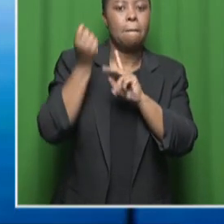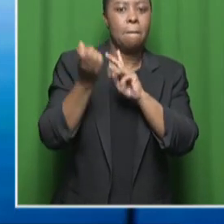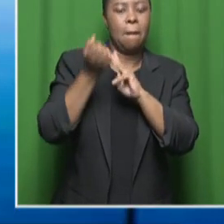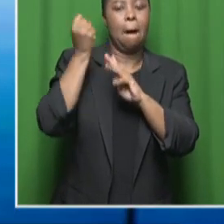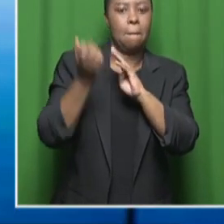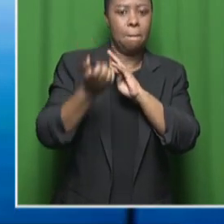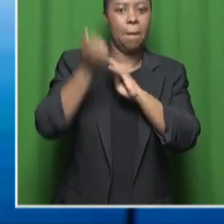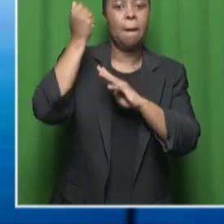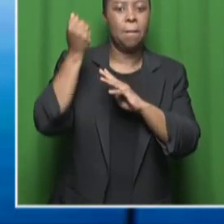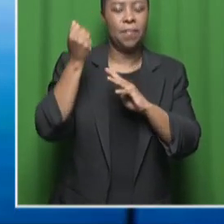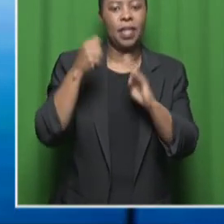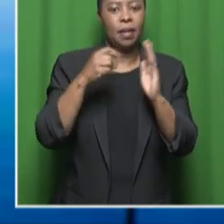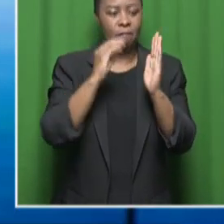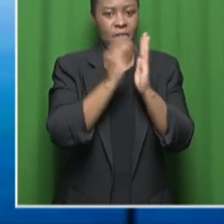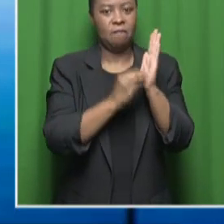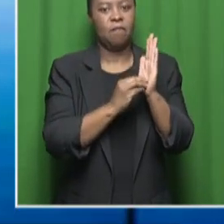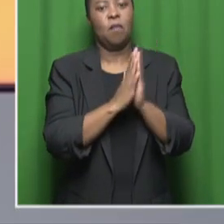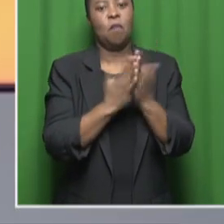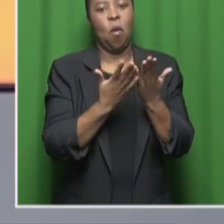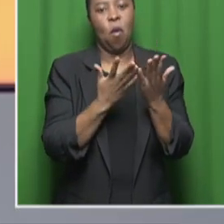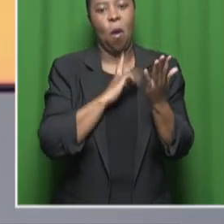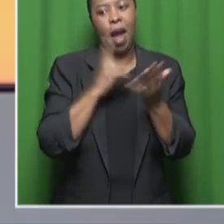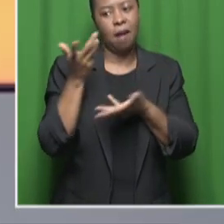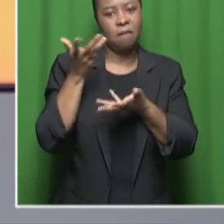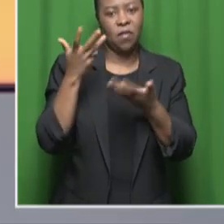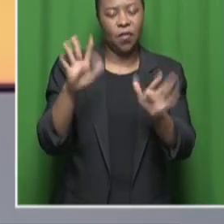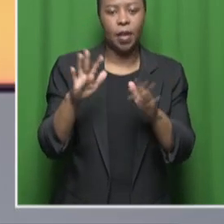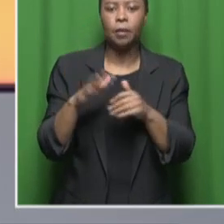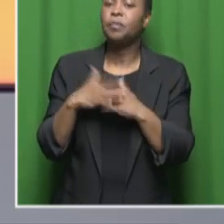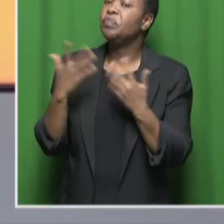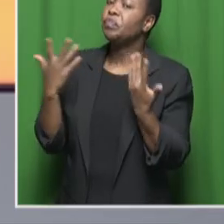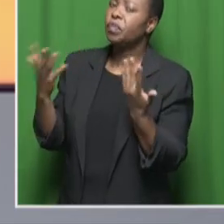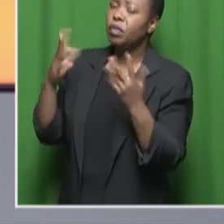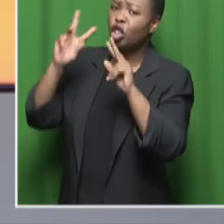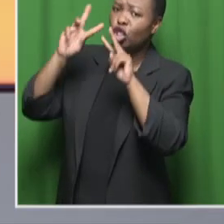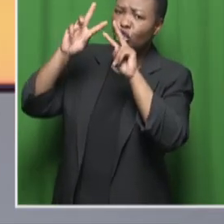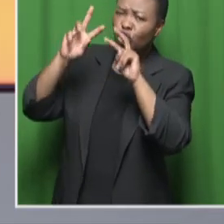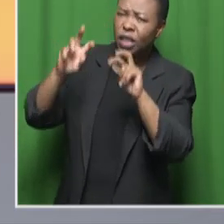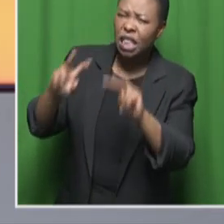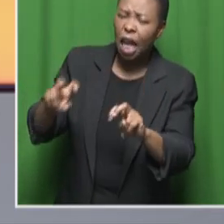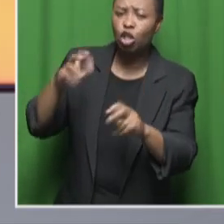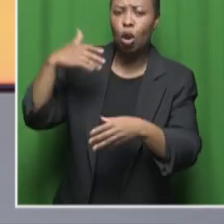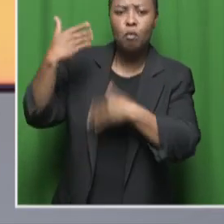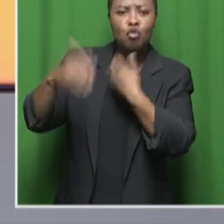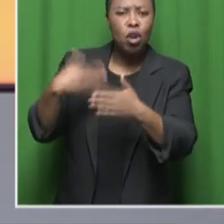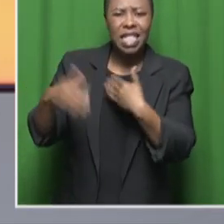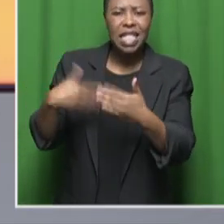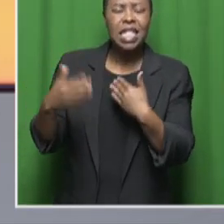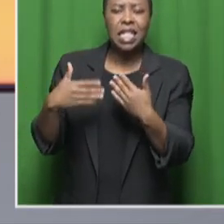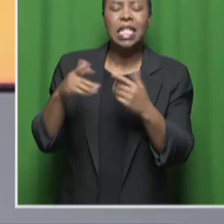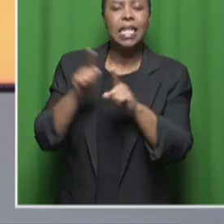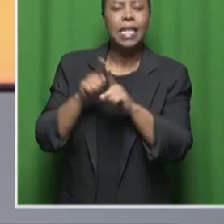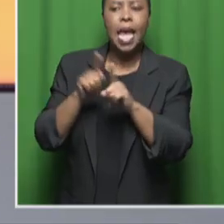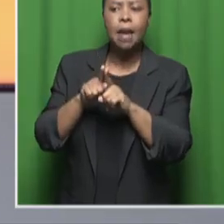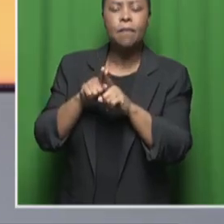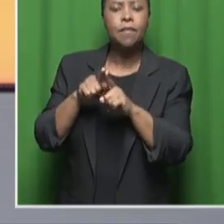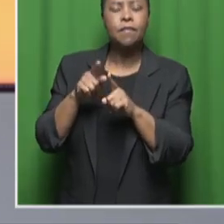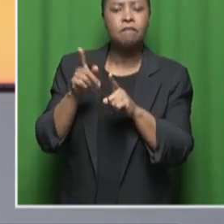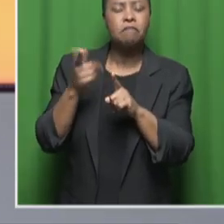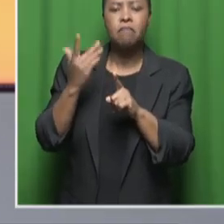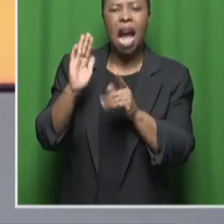of those conversations I had with him. Talk to the research process, but even the lens through which you have this conversation through. How did you approach